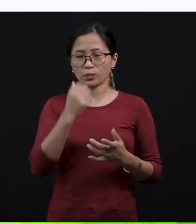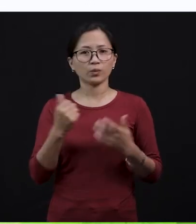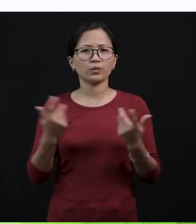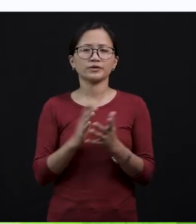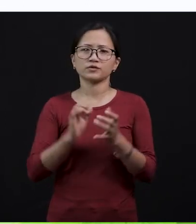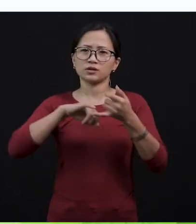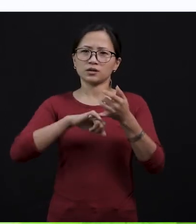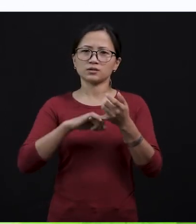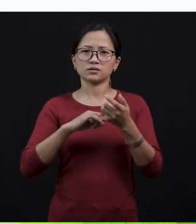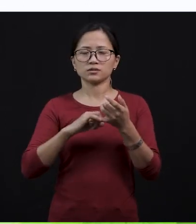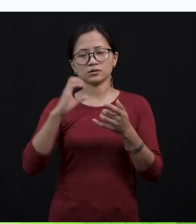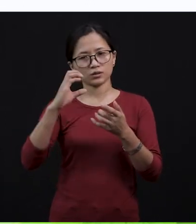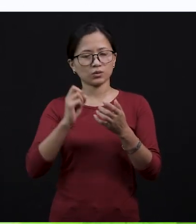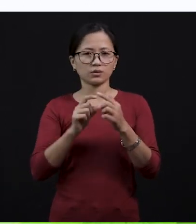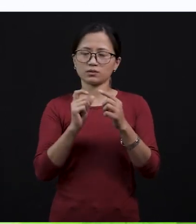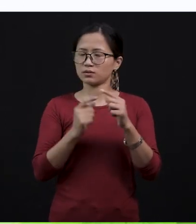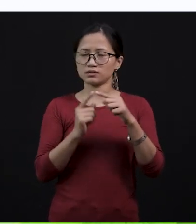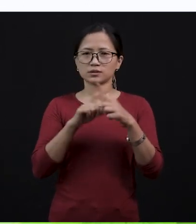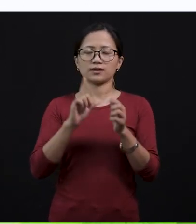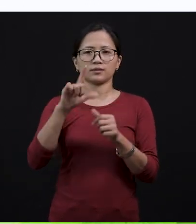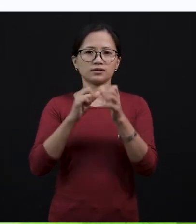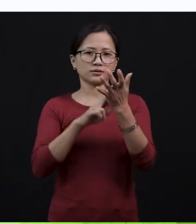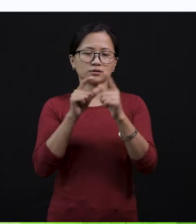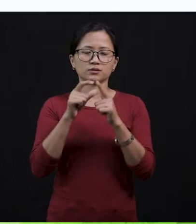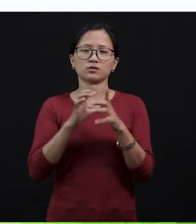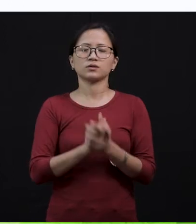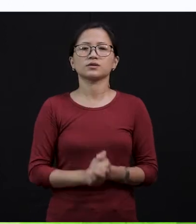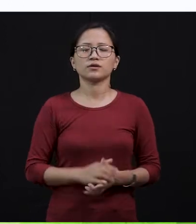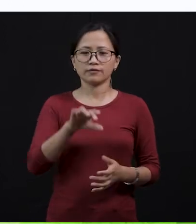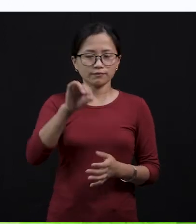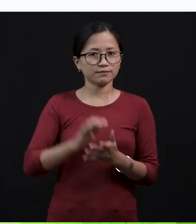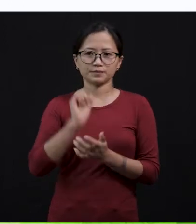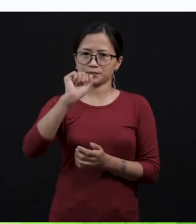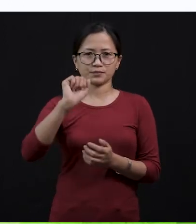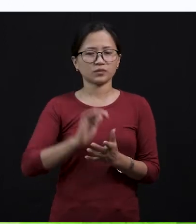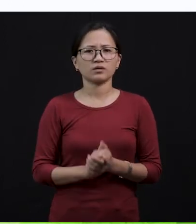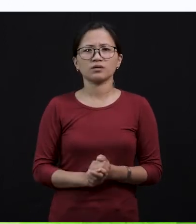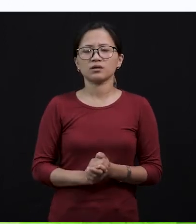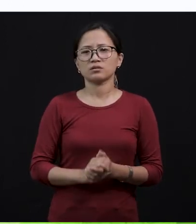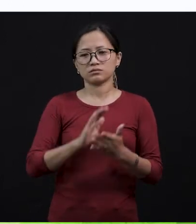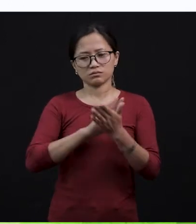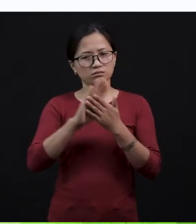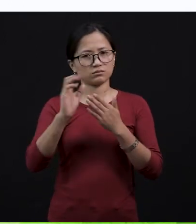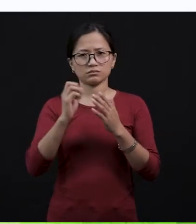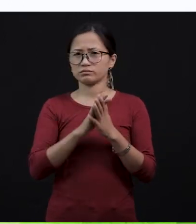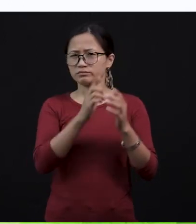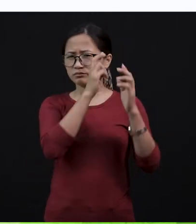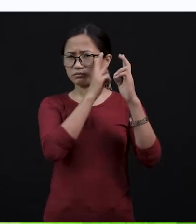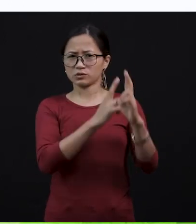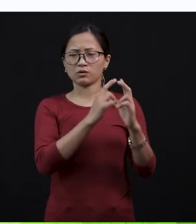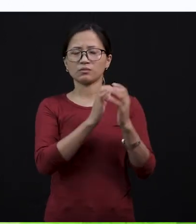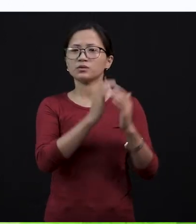the Scotland Yard and the flying squads find themselves in a very hopeless situation.